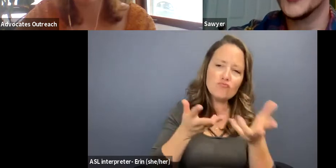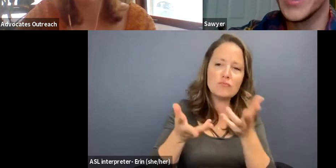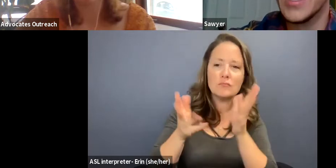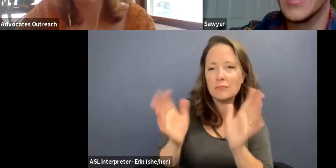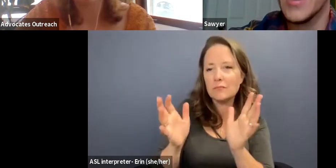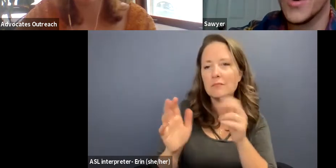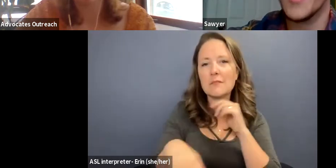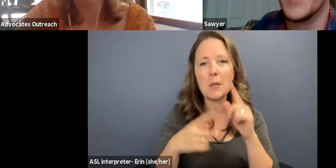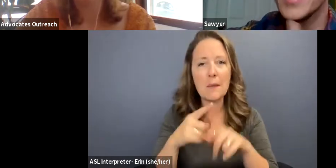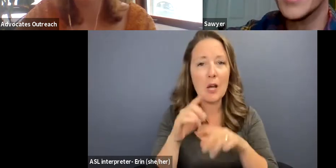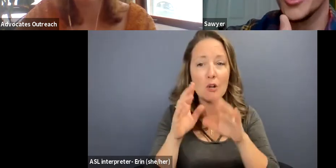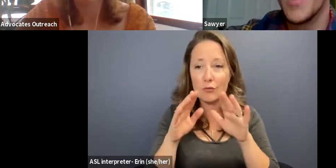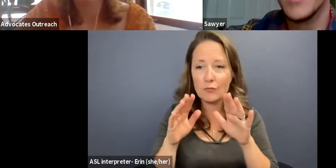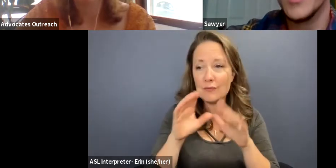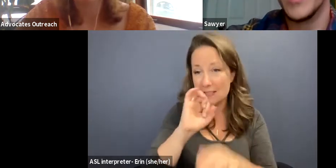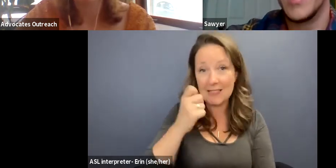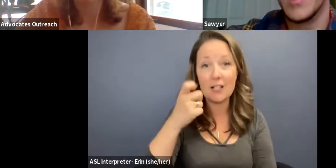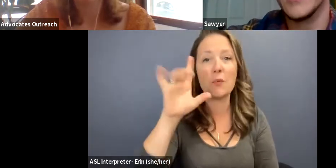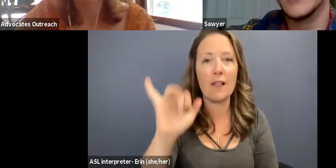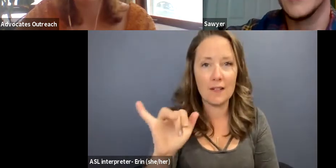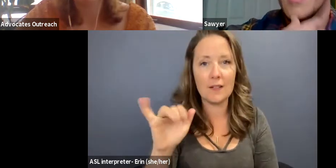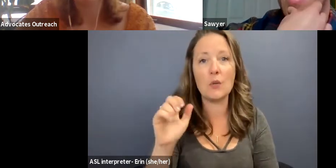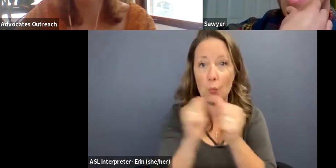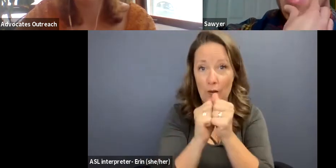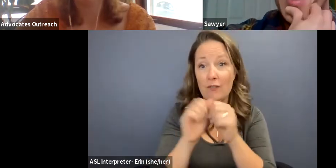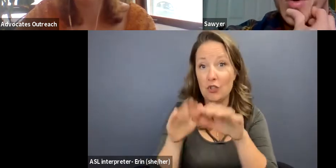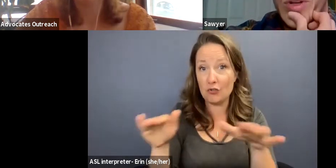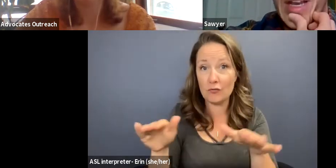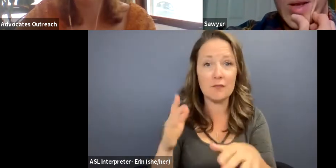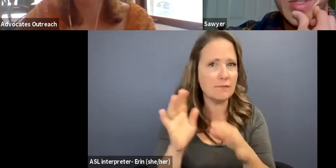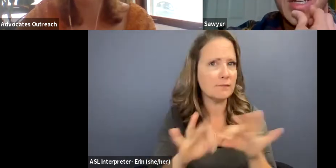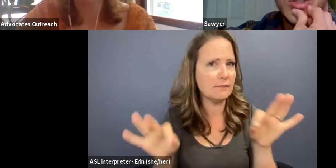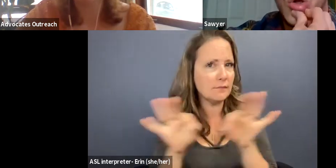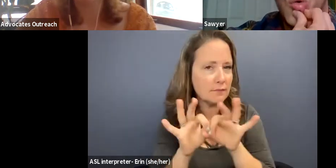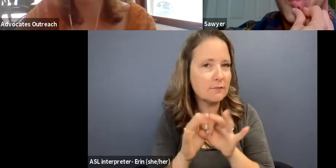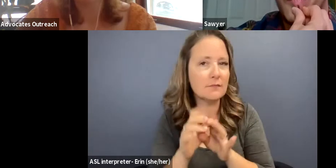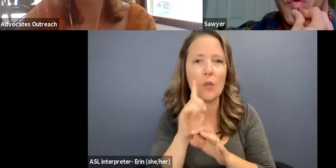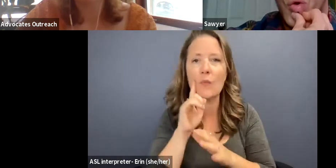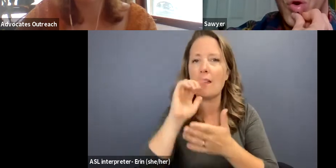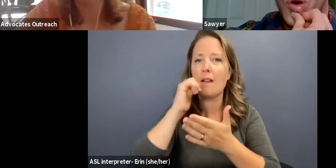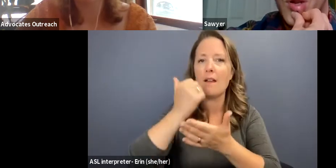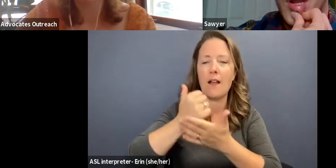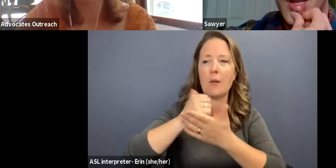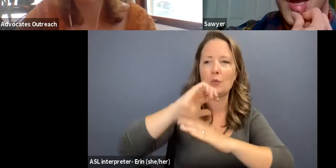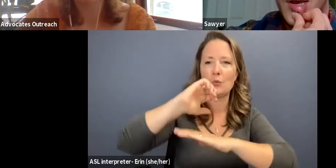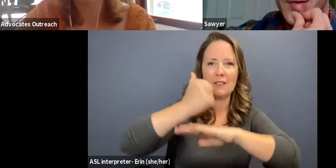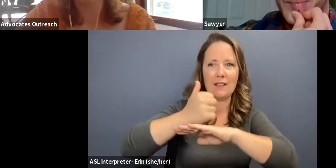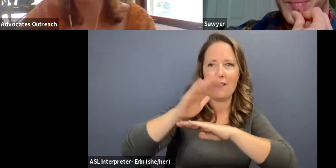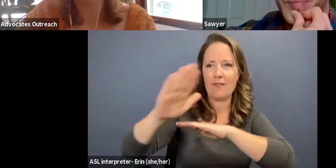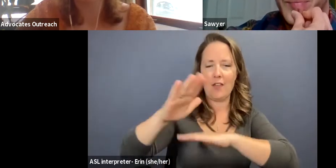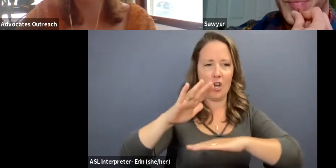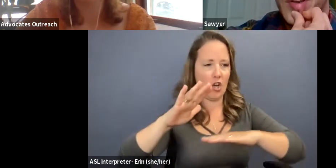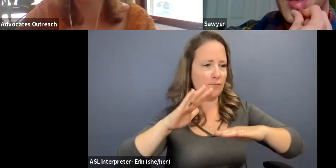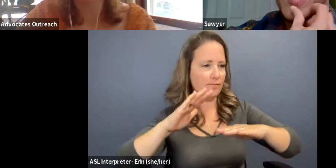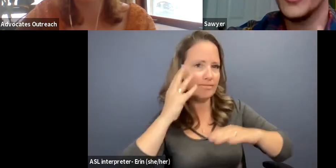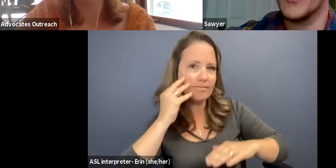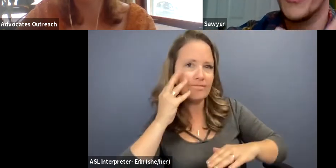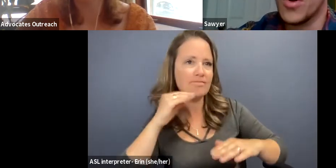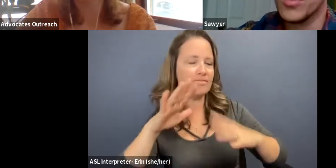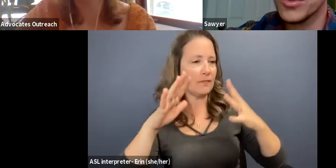confidence in sexual exploration. Mm-hmm. Capacity for sexual feelings and how we understand